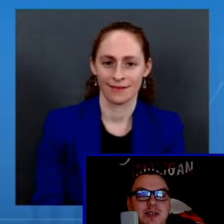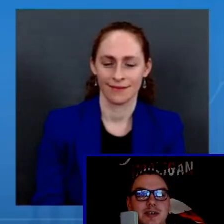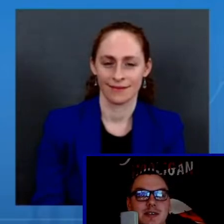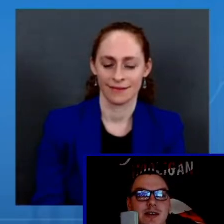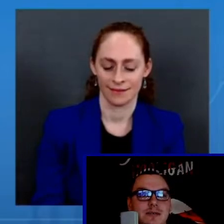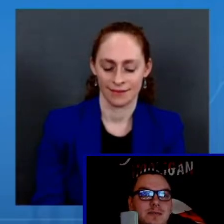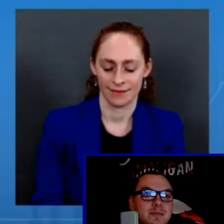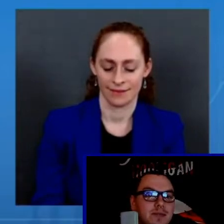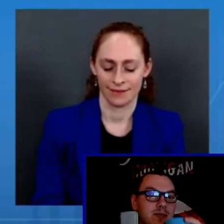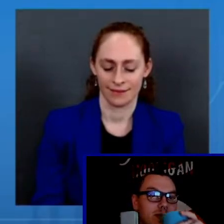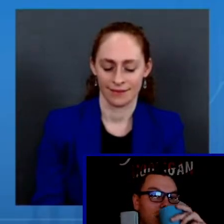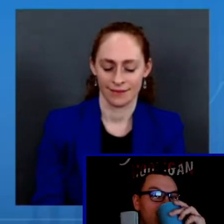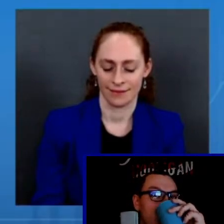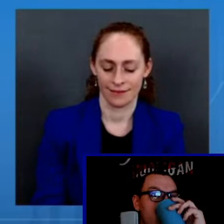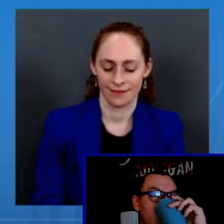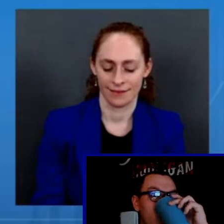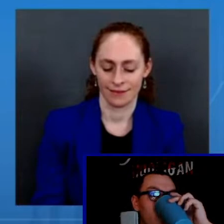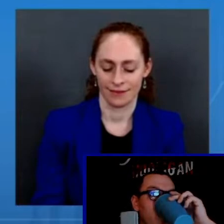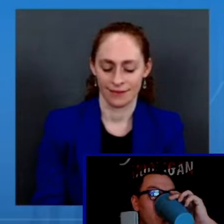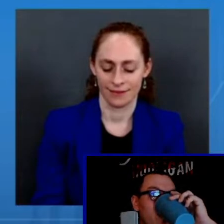were mentioning that.